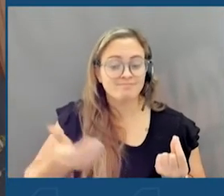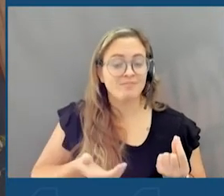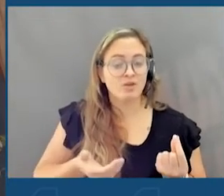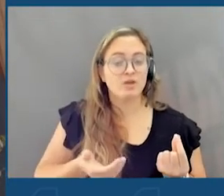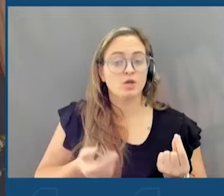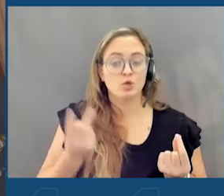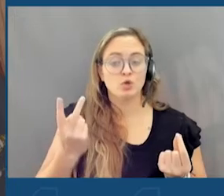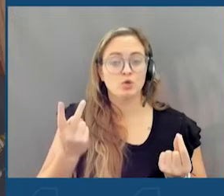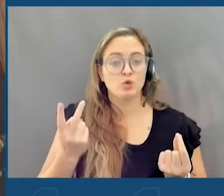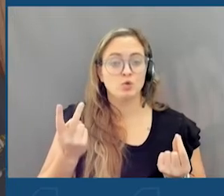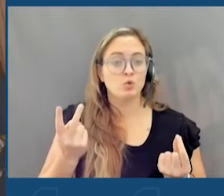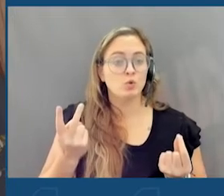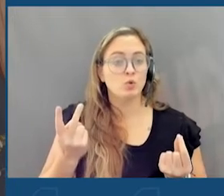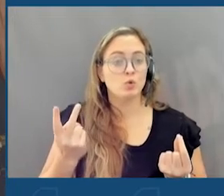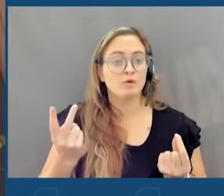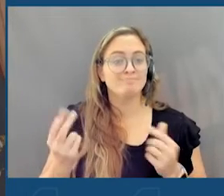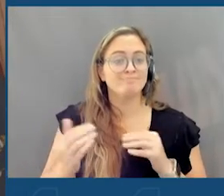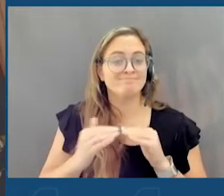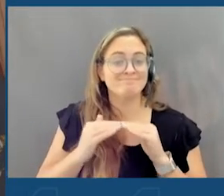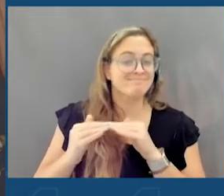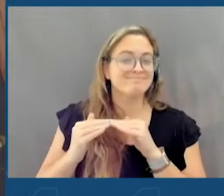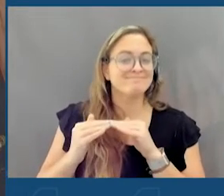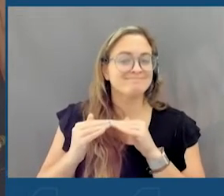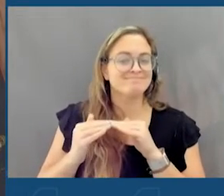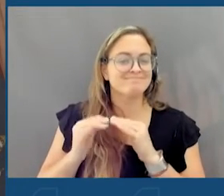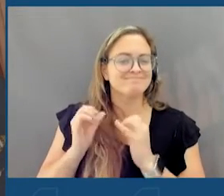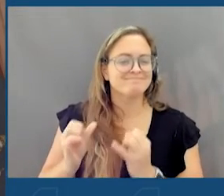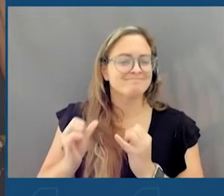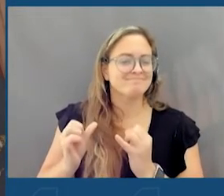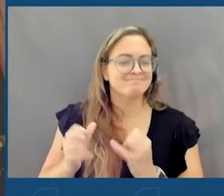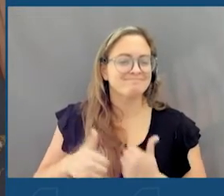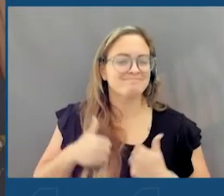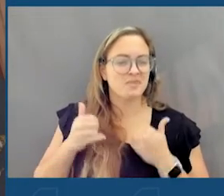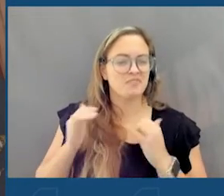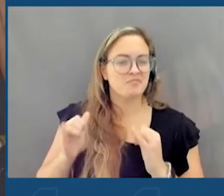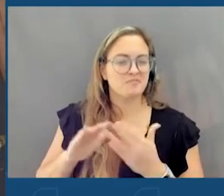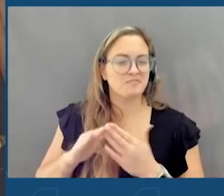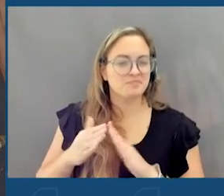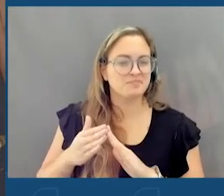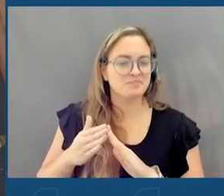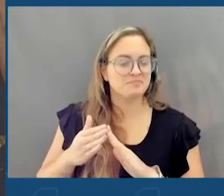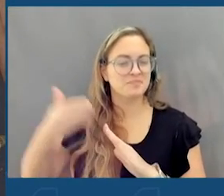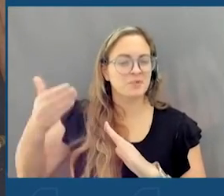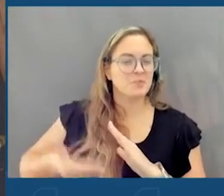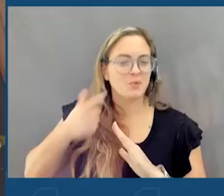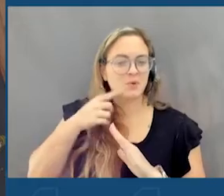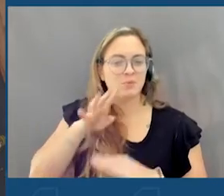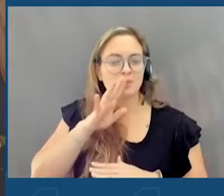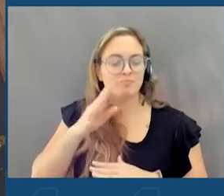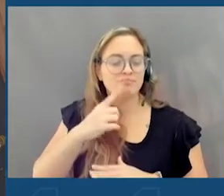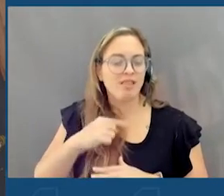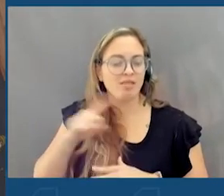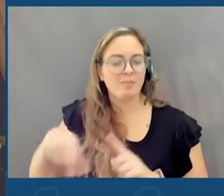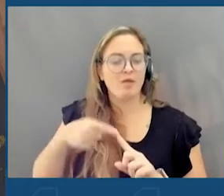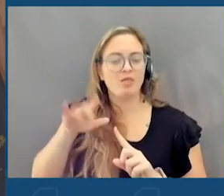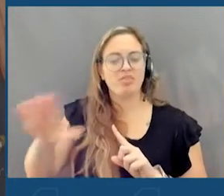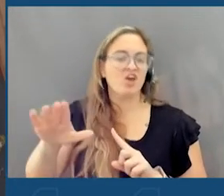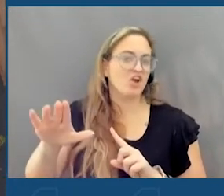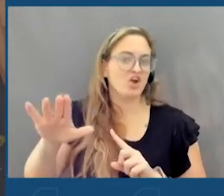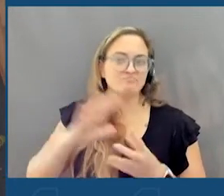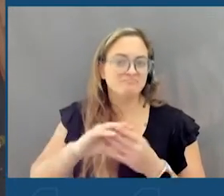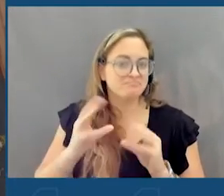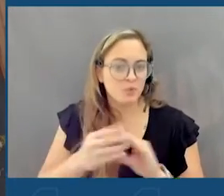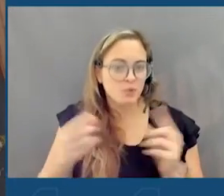two fellow Canarsians to the podium to tell about their harrowing story,